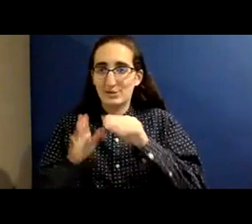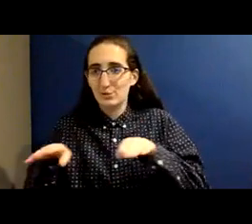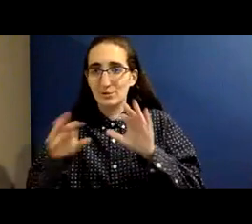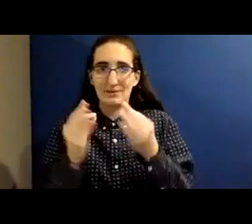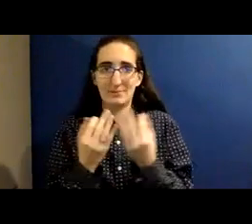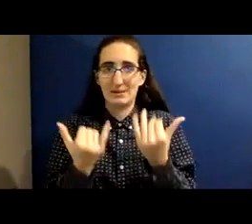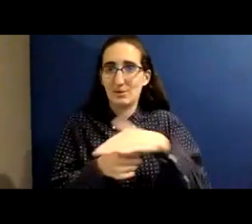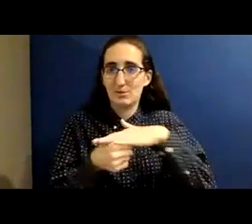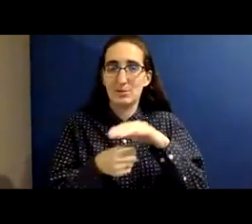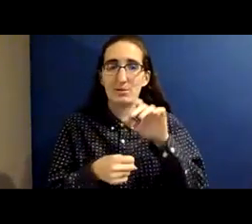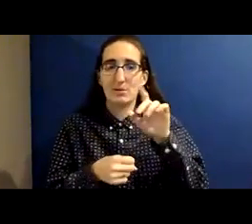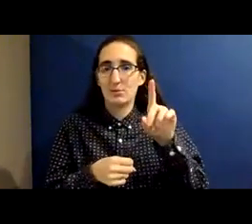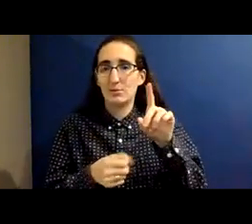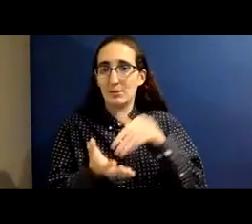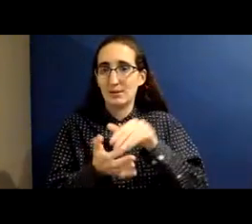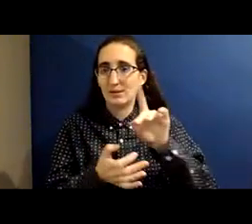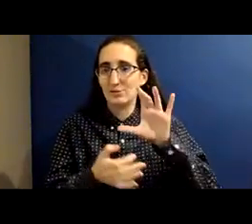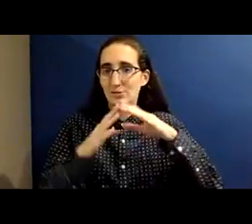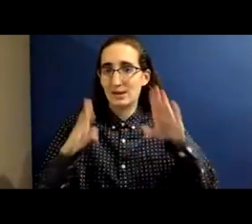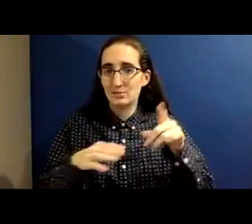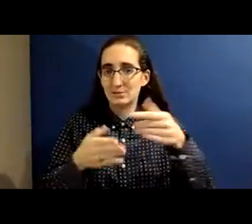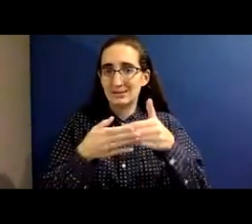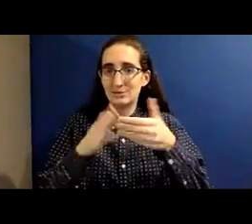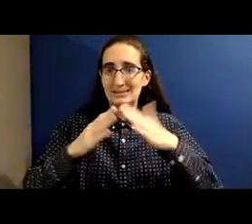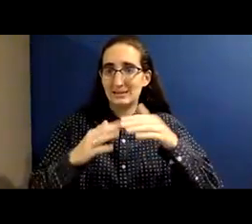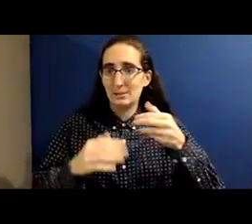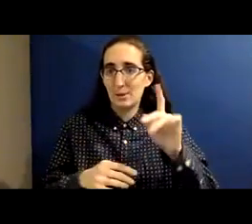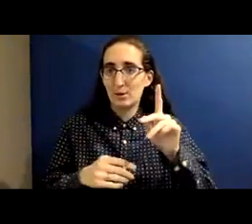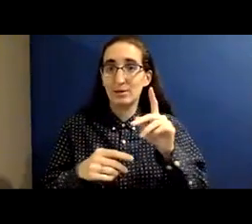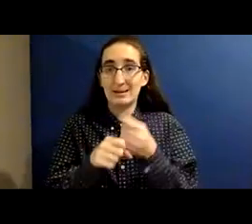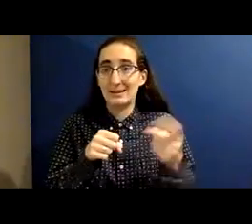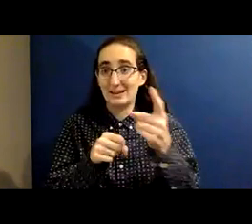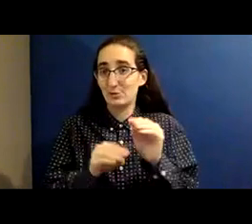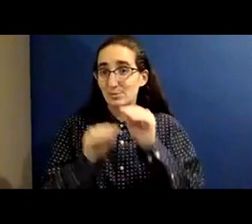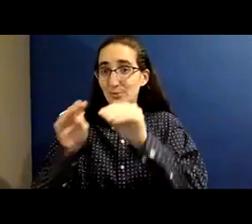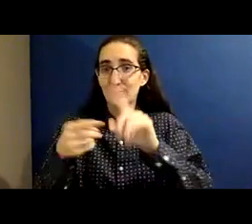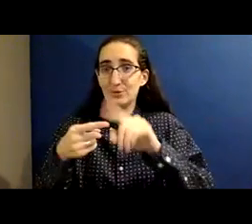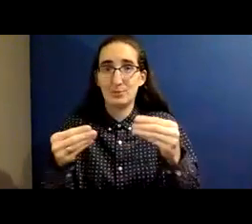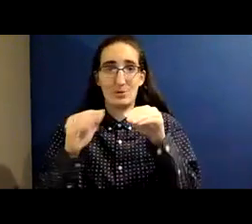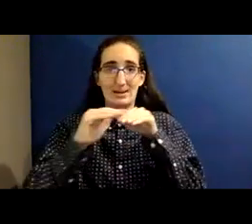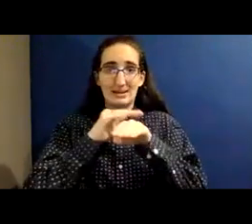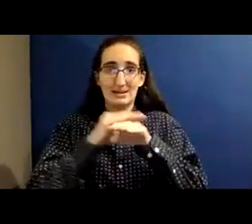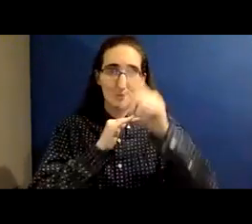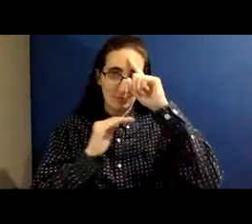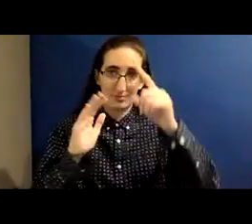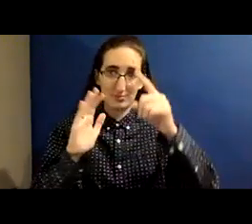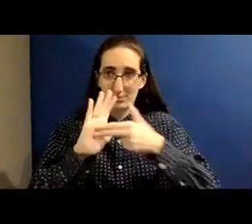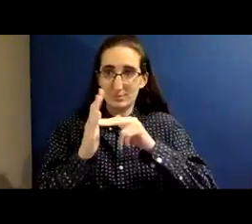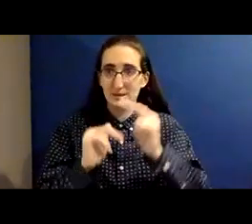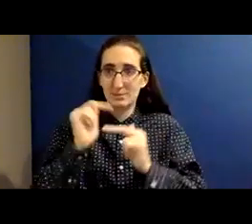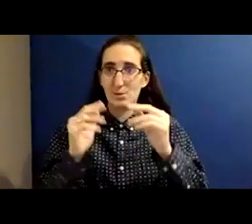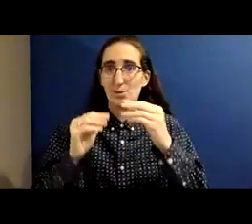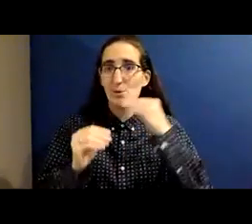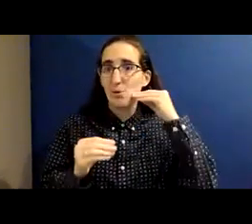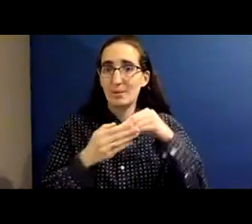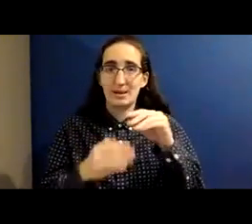this 1800s house near City Park. But we're moving next year actually to a more accessible and purpose-built home in Arroyo